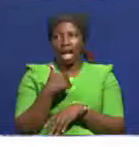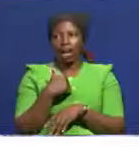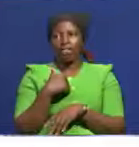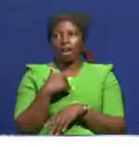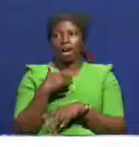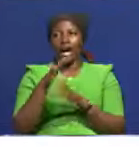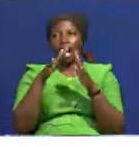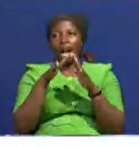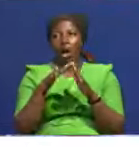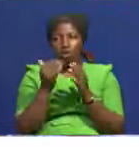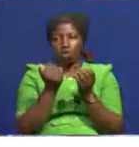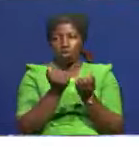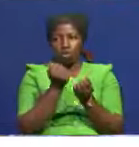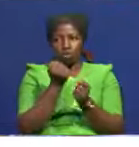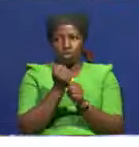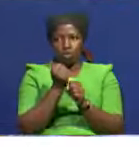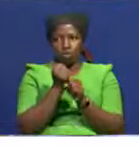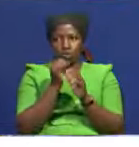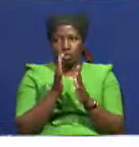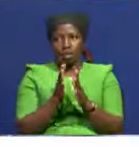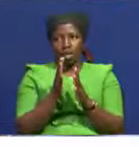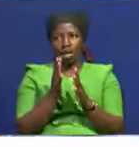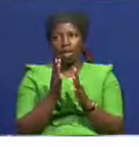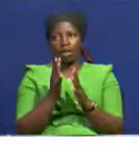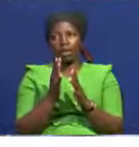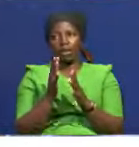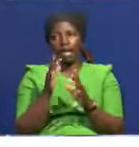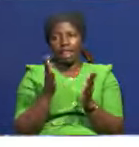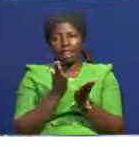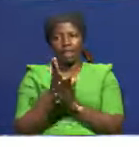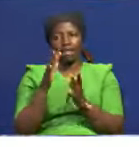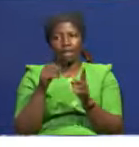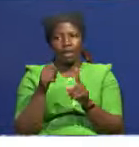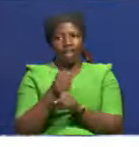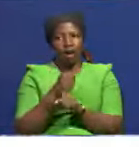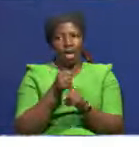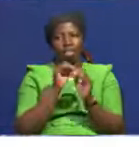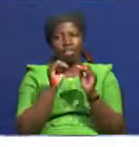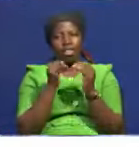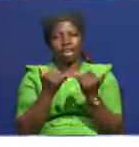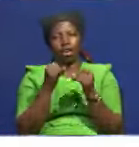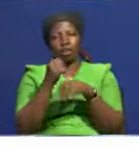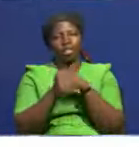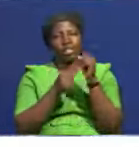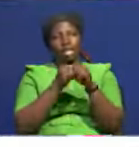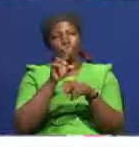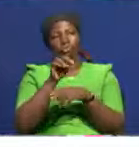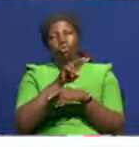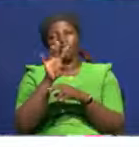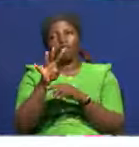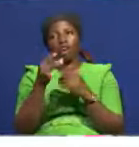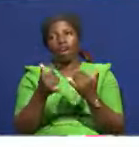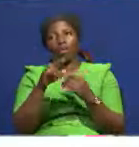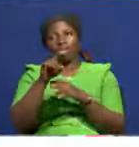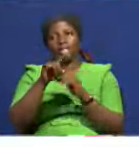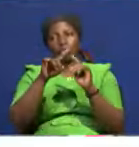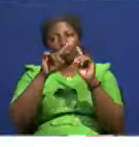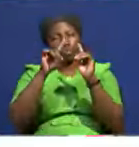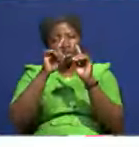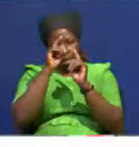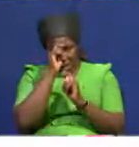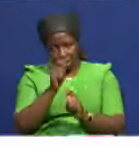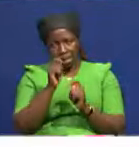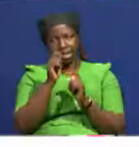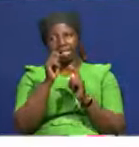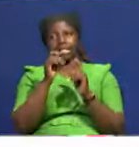being violated. It's 2024 and it's time we treat our domestic workers with the dignity they deserve. We are here to demand that the